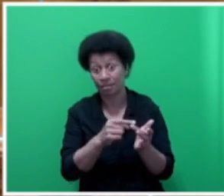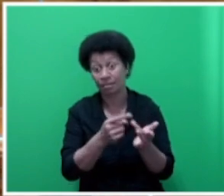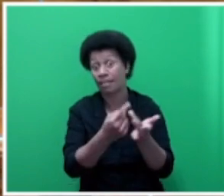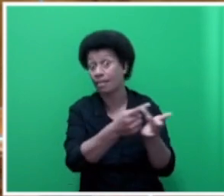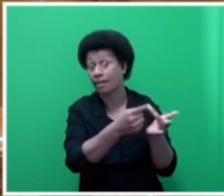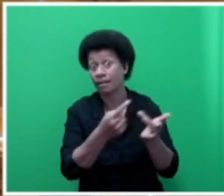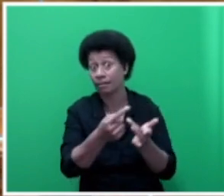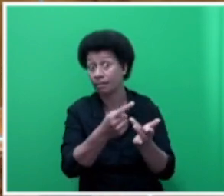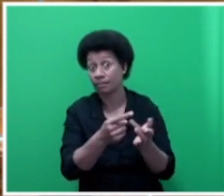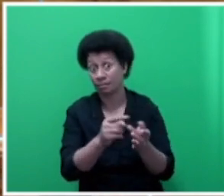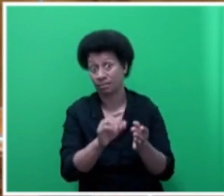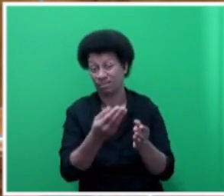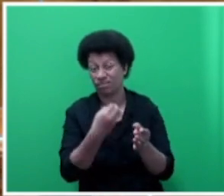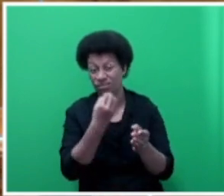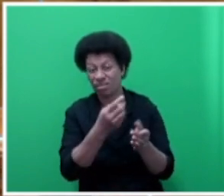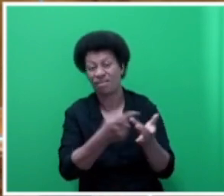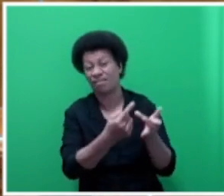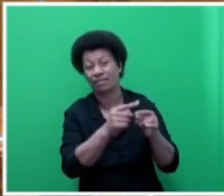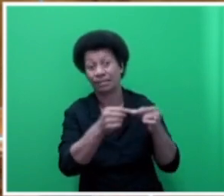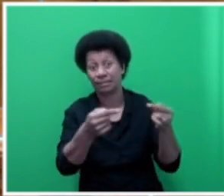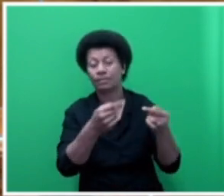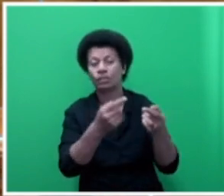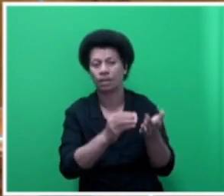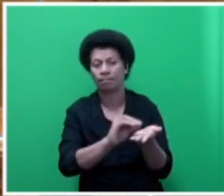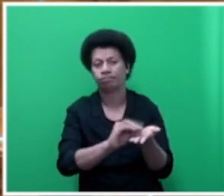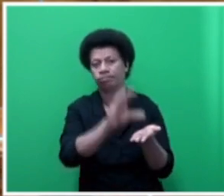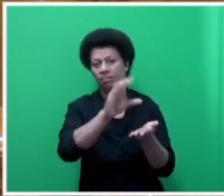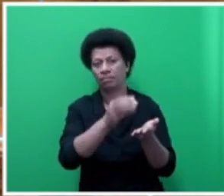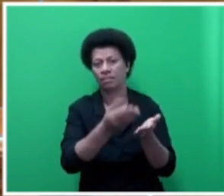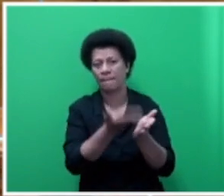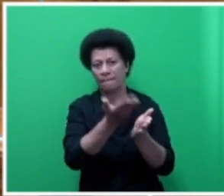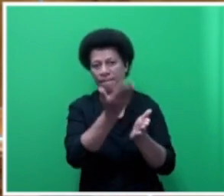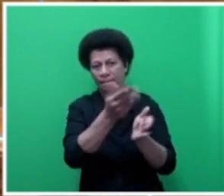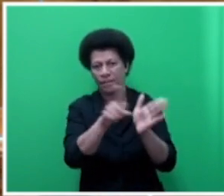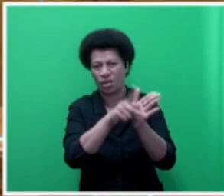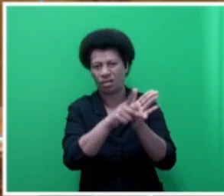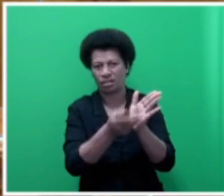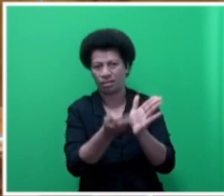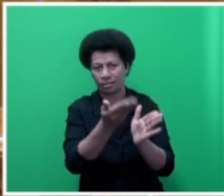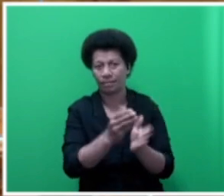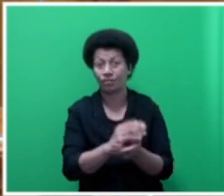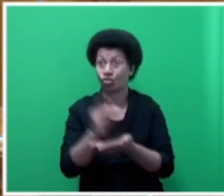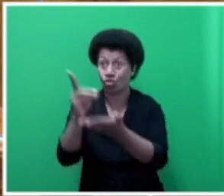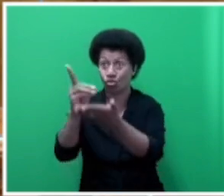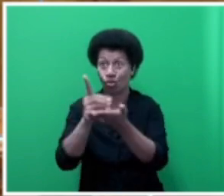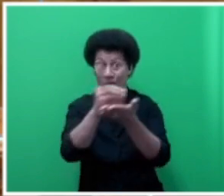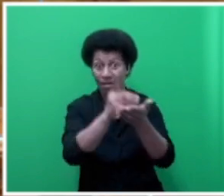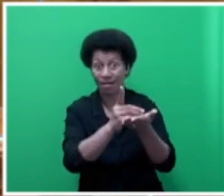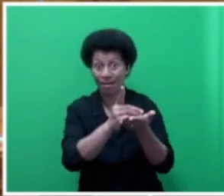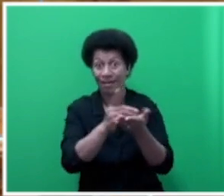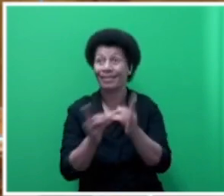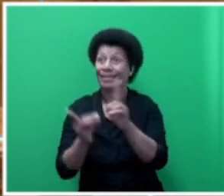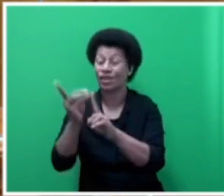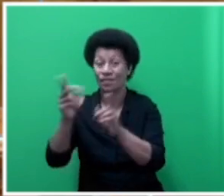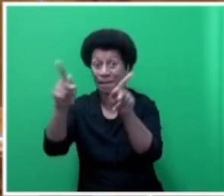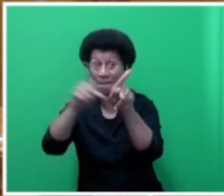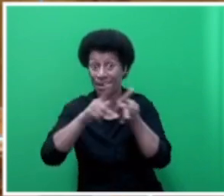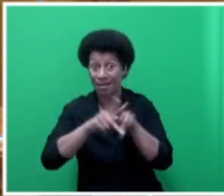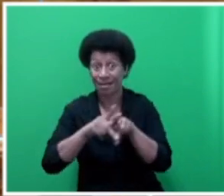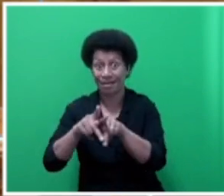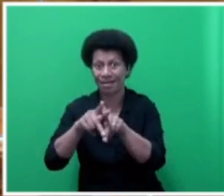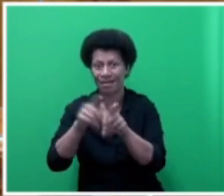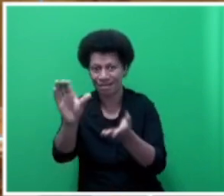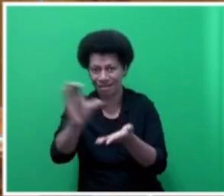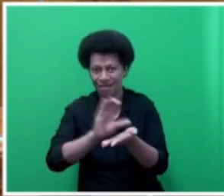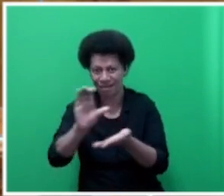It is obvious that the government is financing this budget using grants from our donors and developing partners. This is the reason why